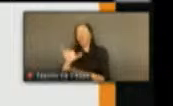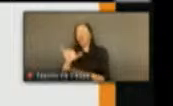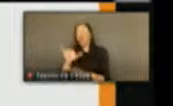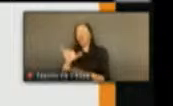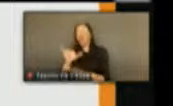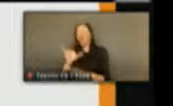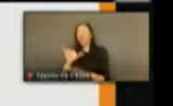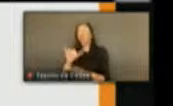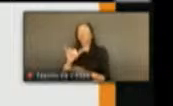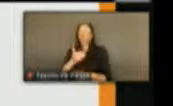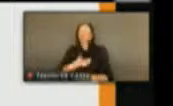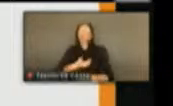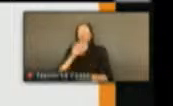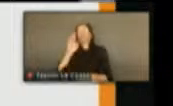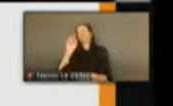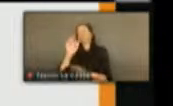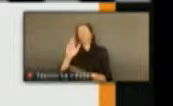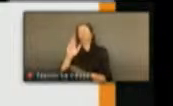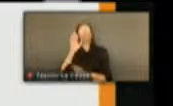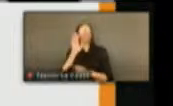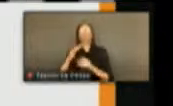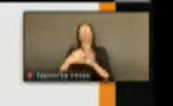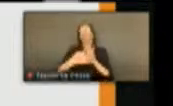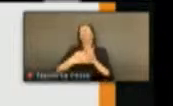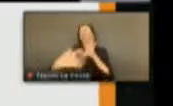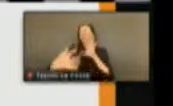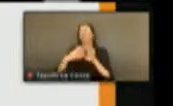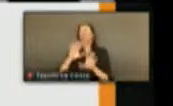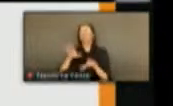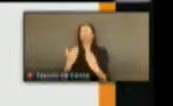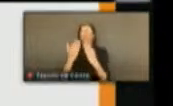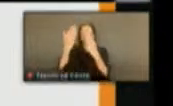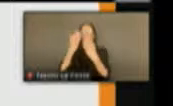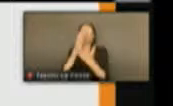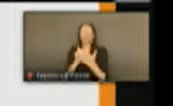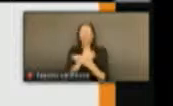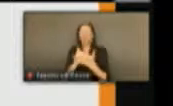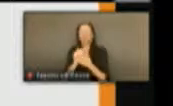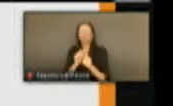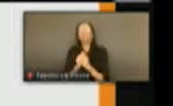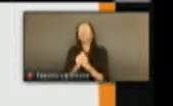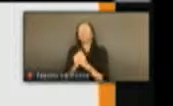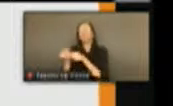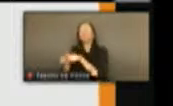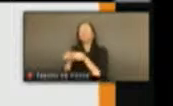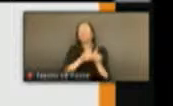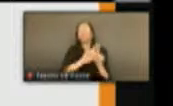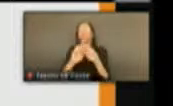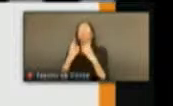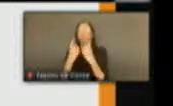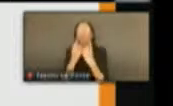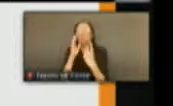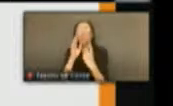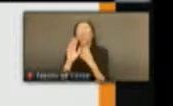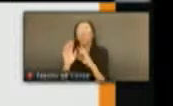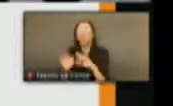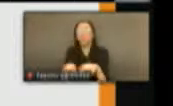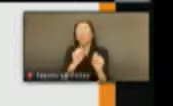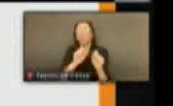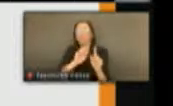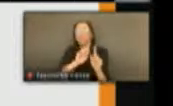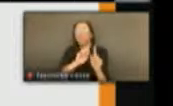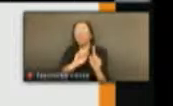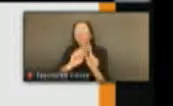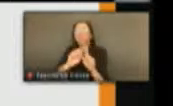Board of County Commissioners will adopt the maximum millage rates for the county. The board cannot adopt a